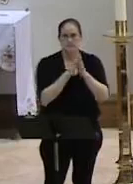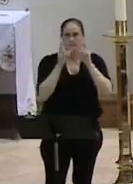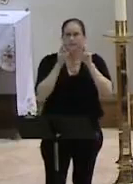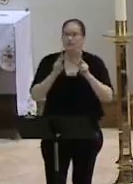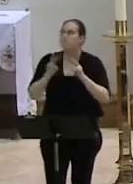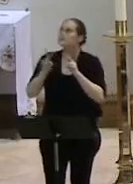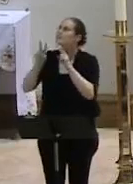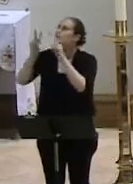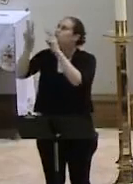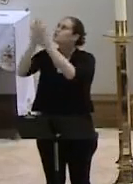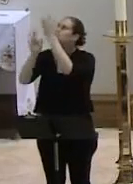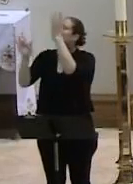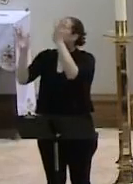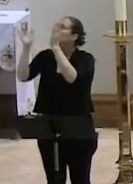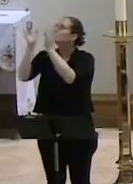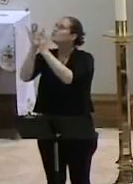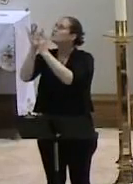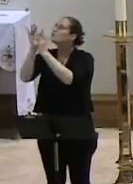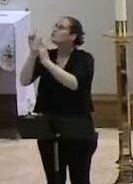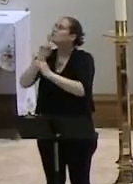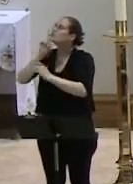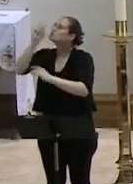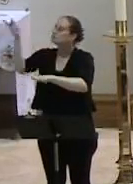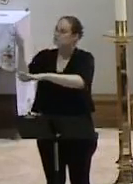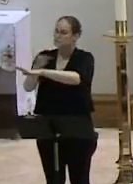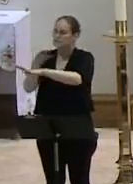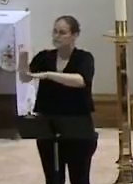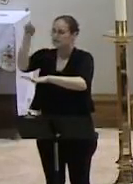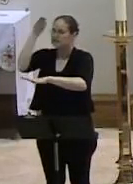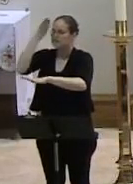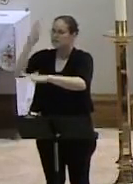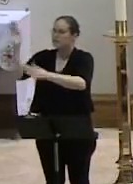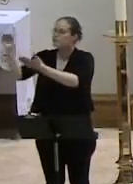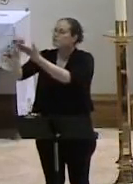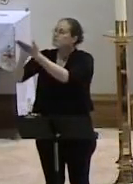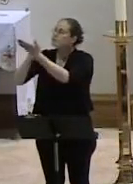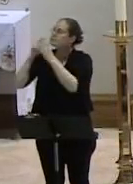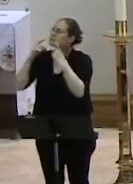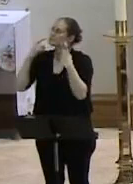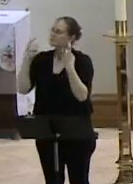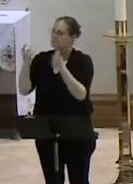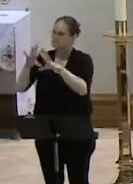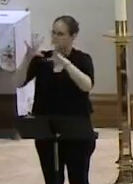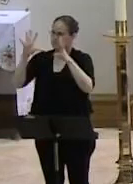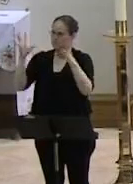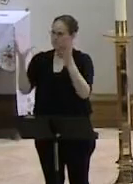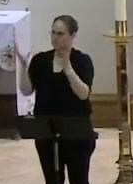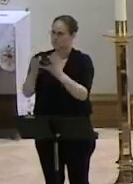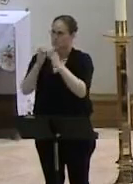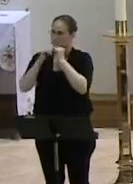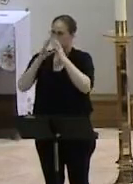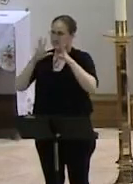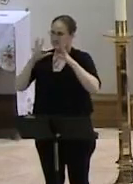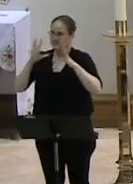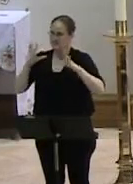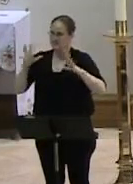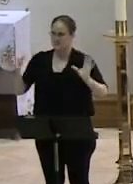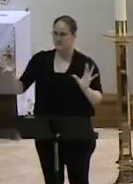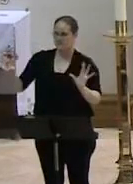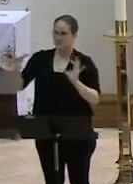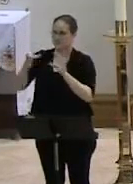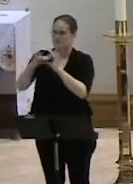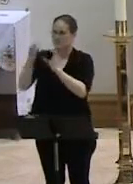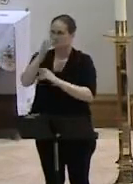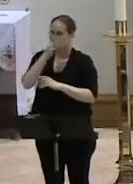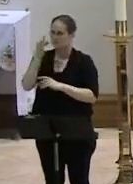Behold Jesus, the true Lamb of God who takes away the sins of the world. Blessed are those who are called to the